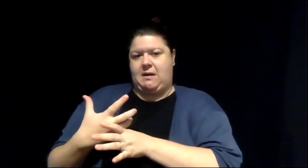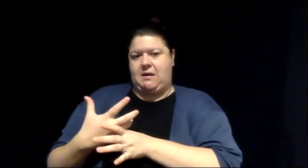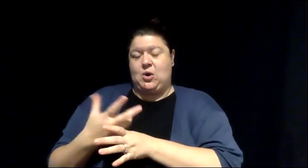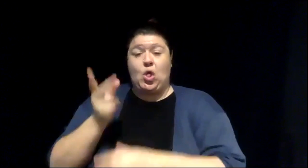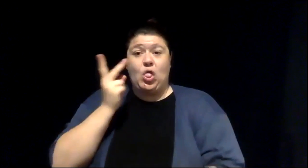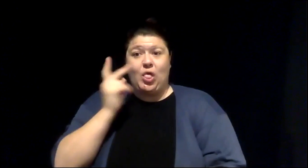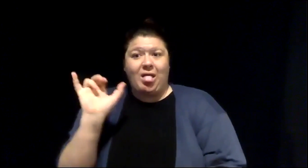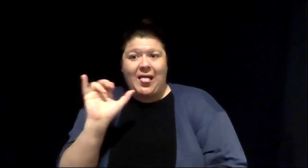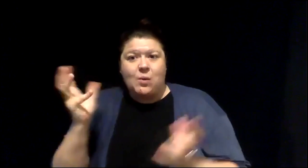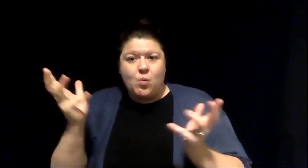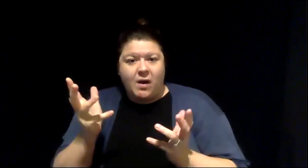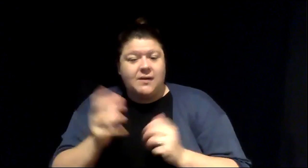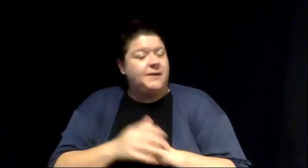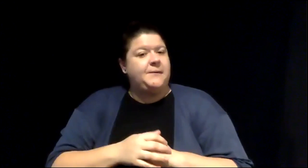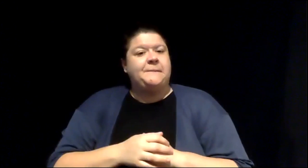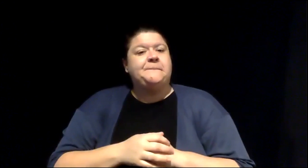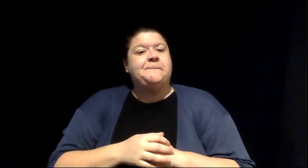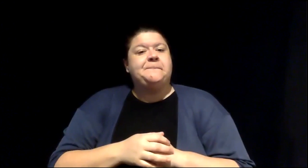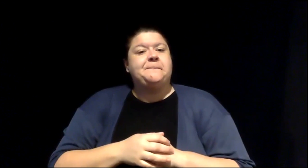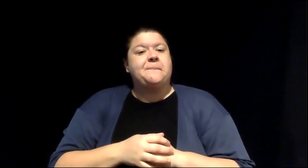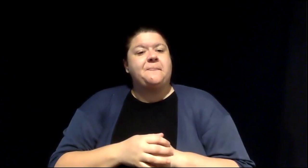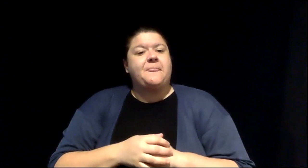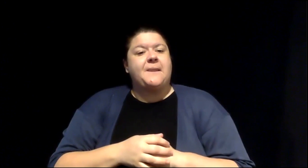on that day. We're not going to